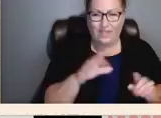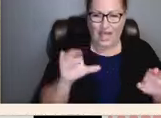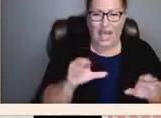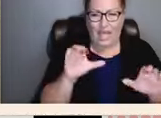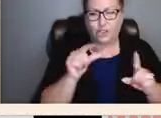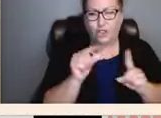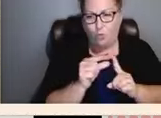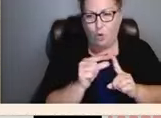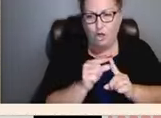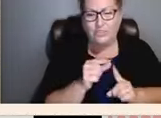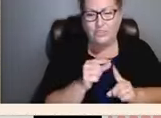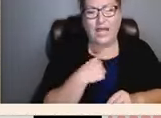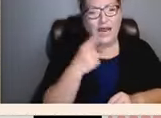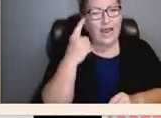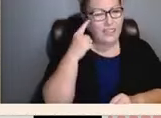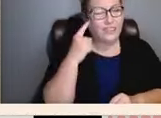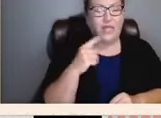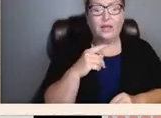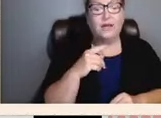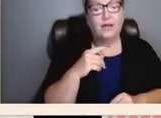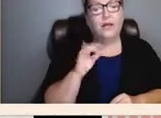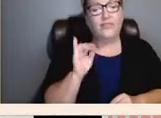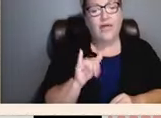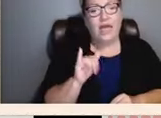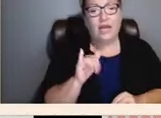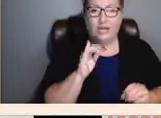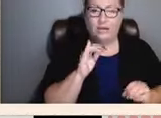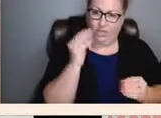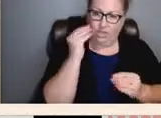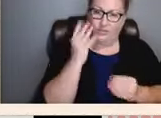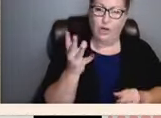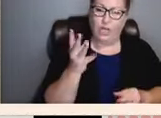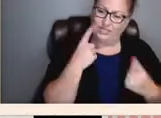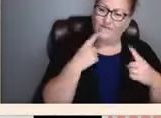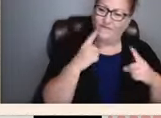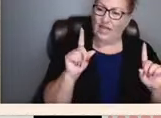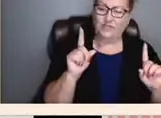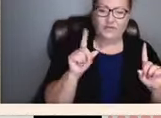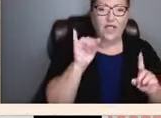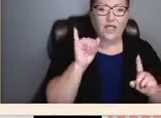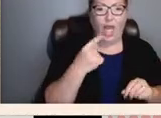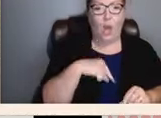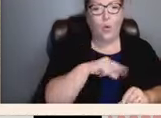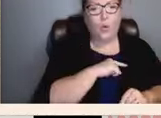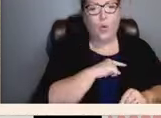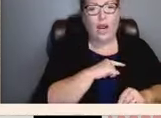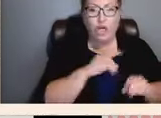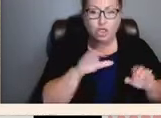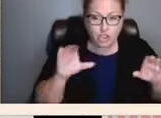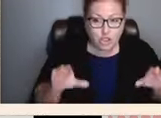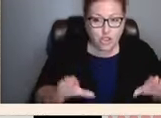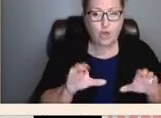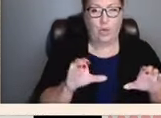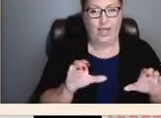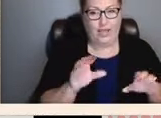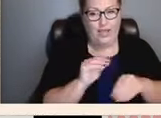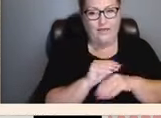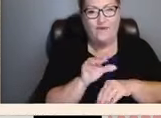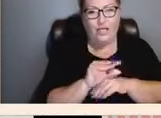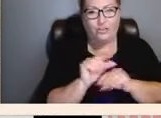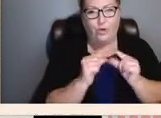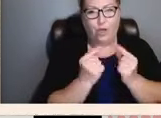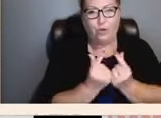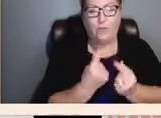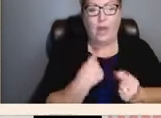I think it communicates effectively that we are a doing advisory group. Our mission